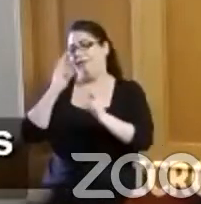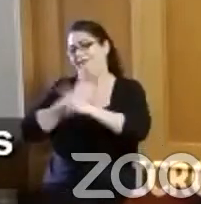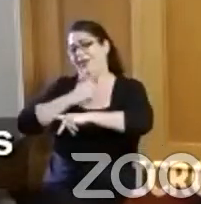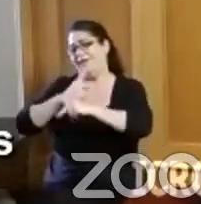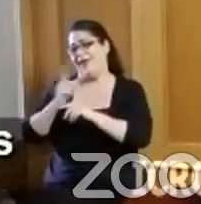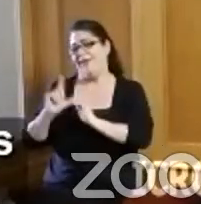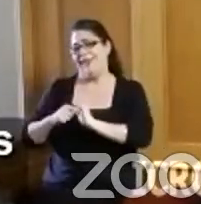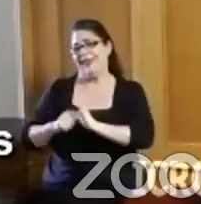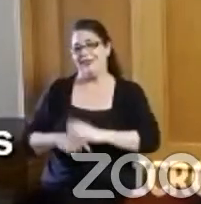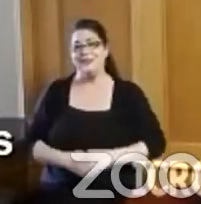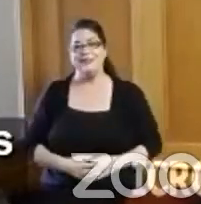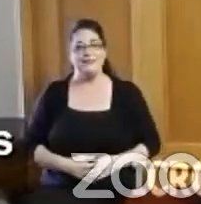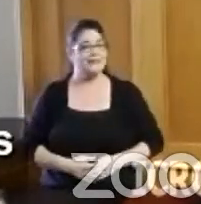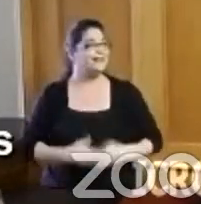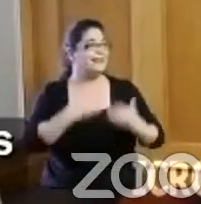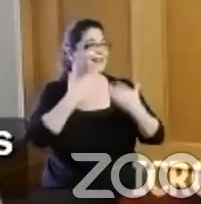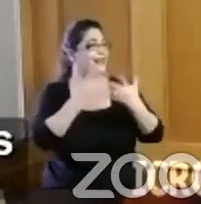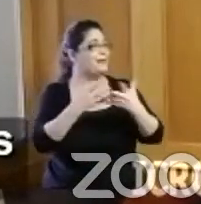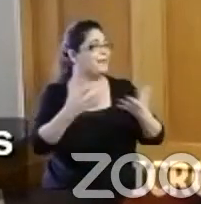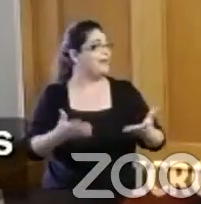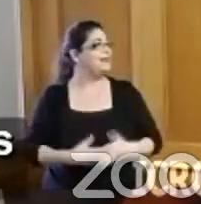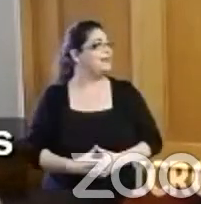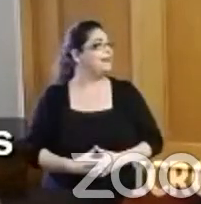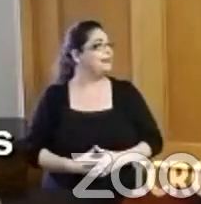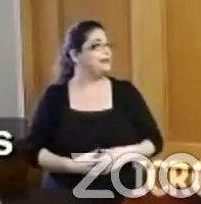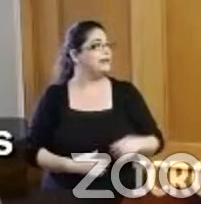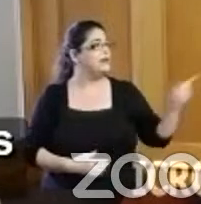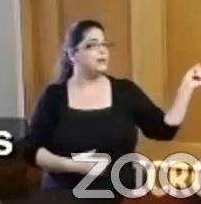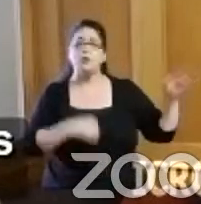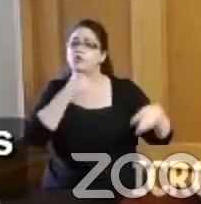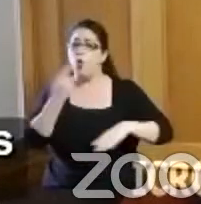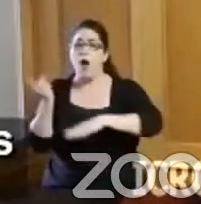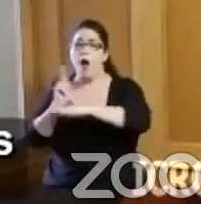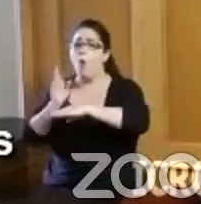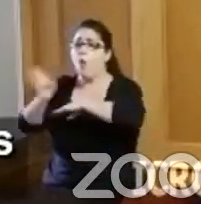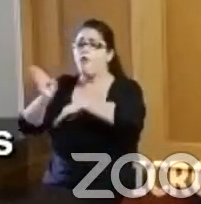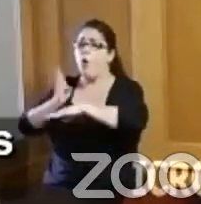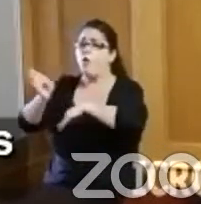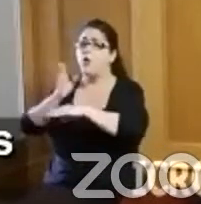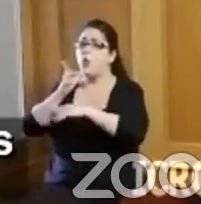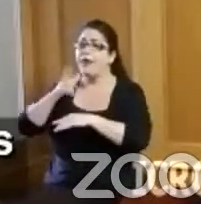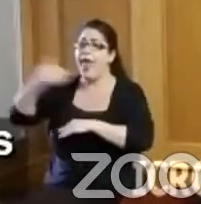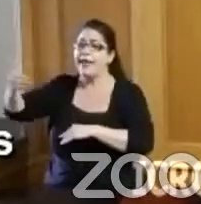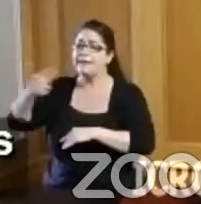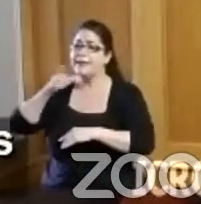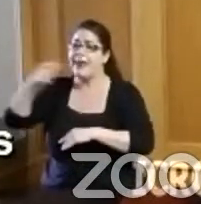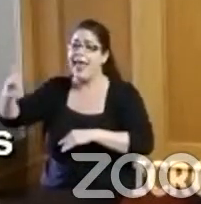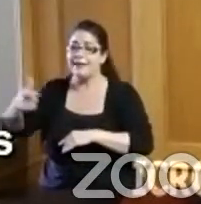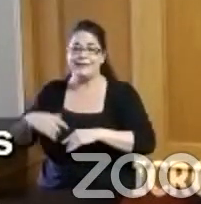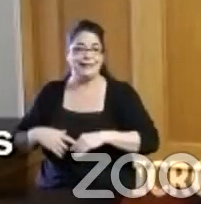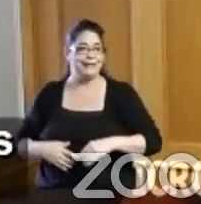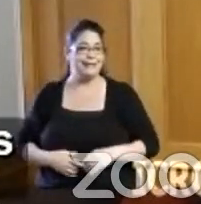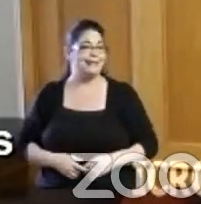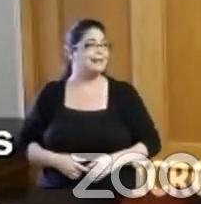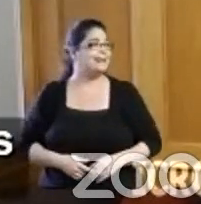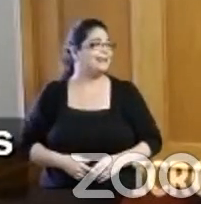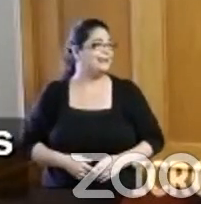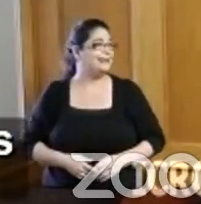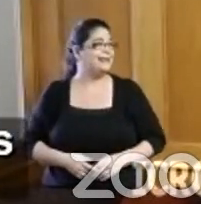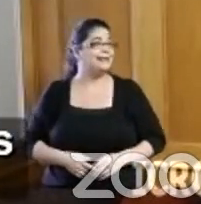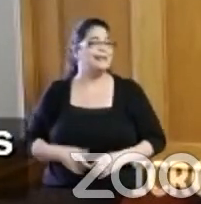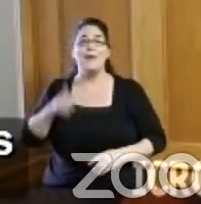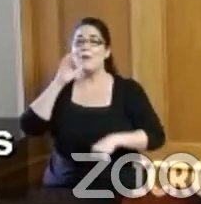with that later. Okay, thank you so much. So don't try to come up here going over whoever's coming up next. Let's say